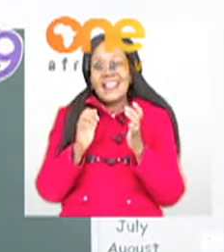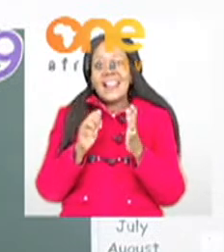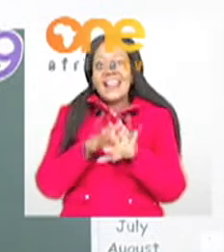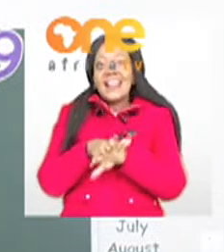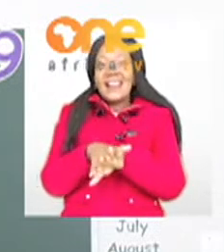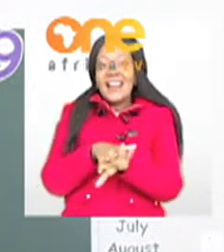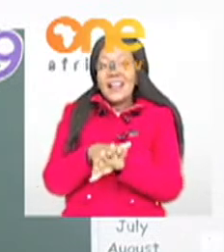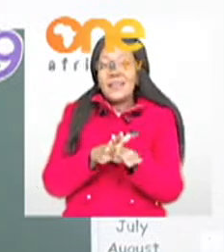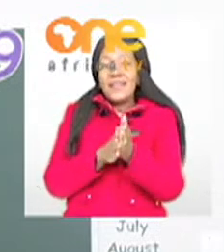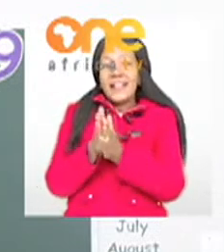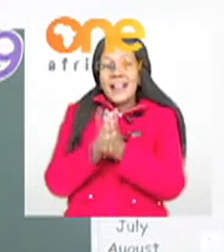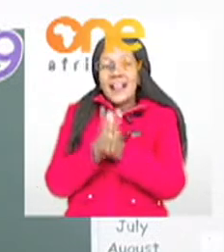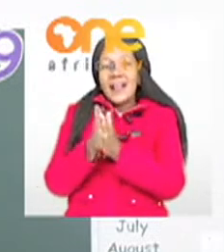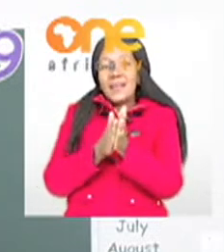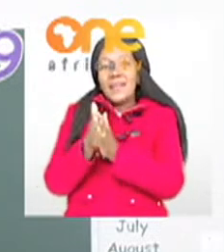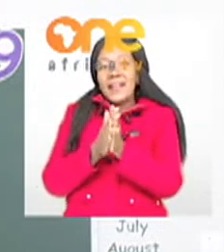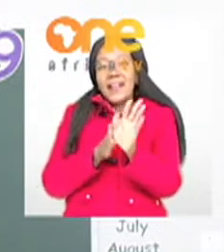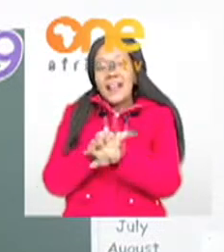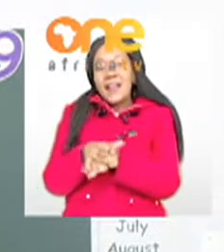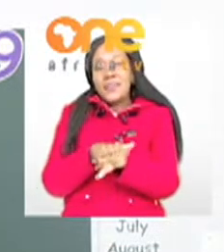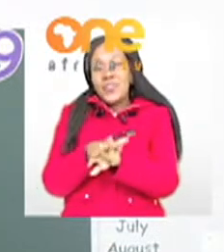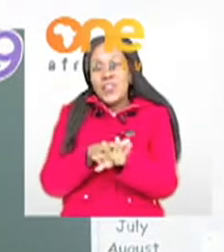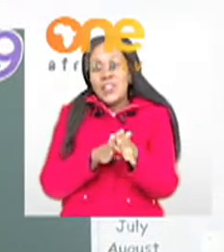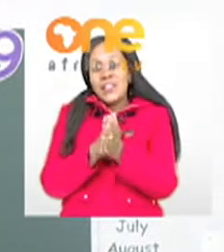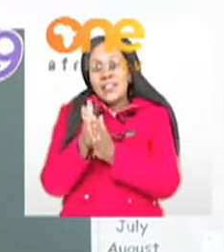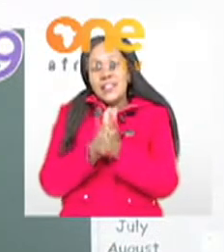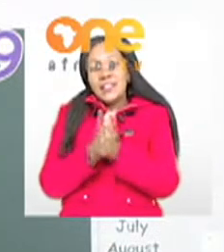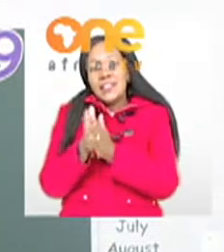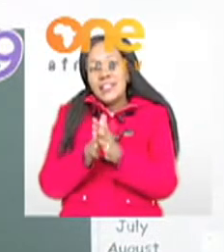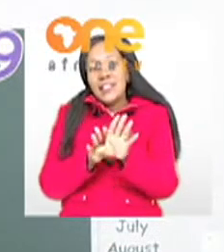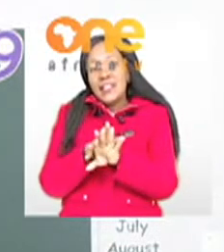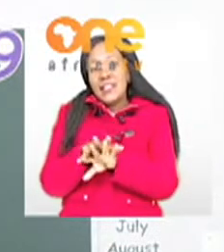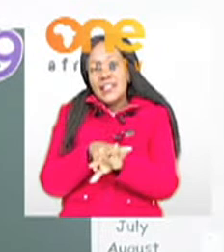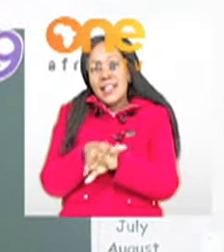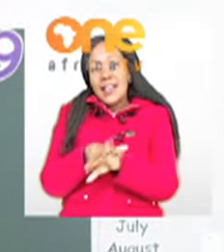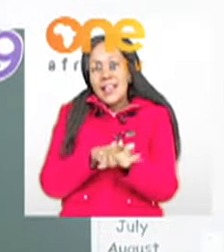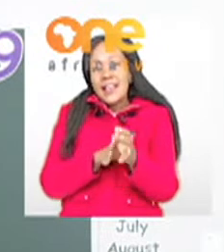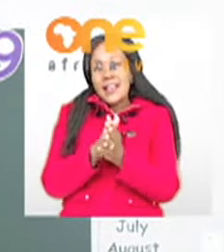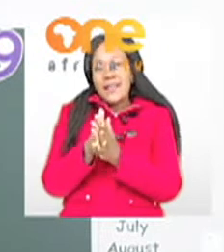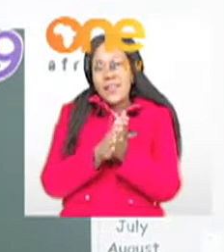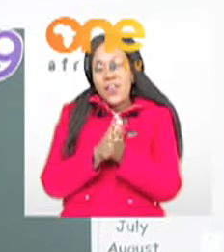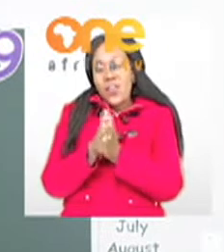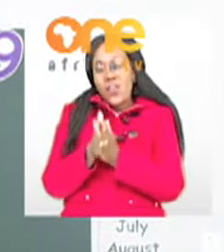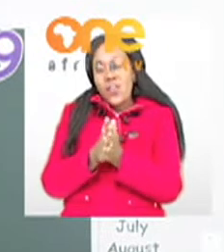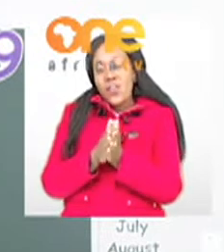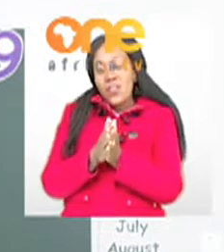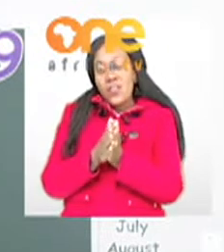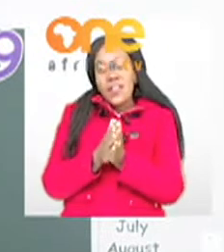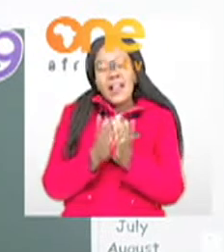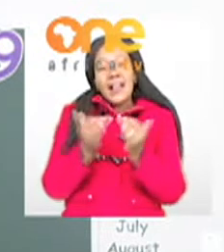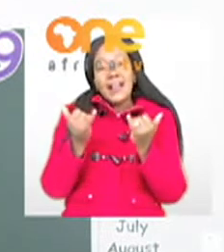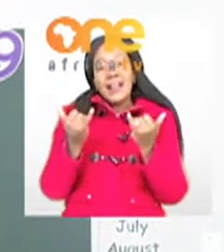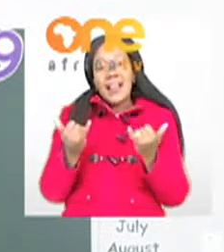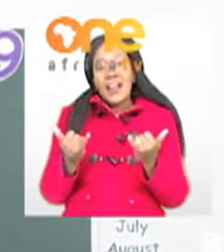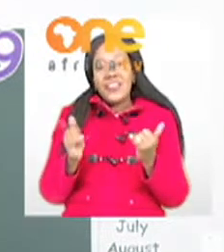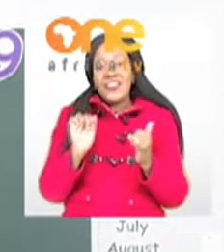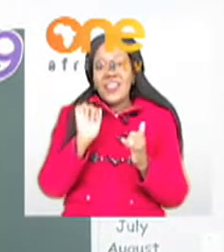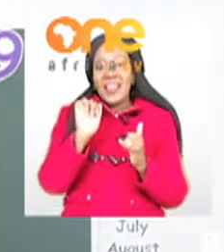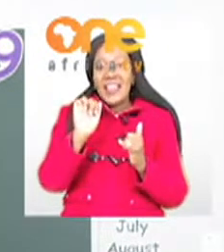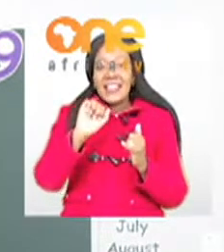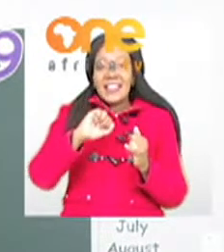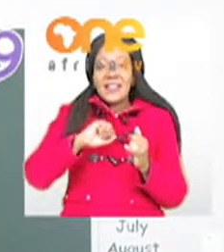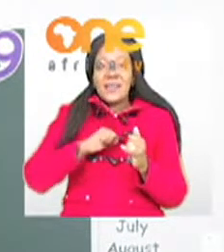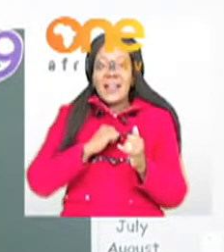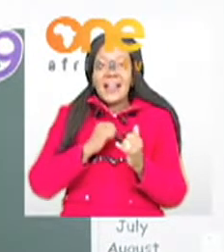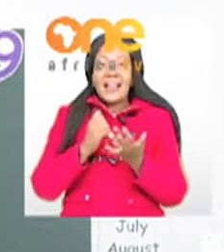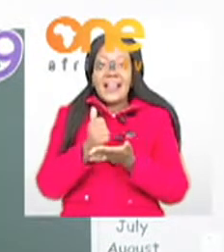sanitized. Rub, rub, rub your hands back, inside and forth. Now your